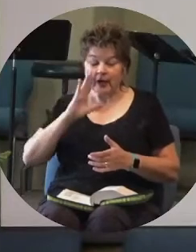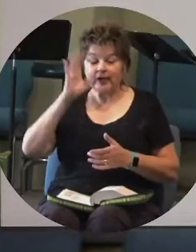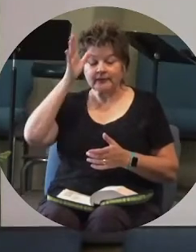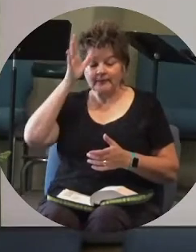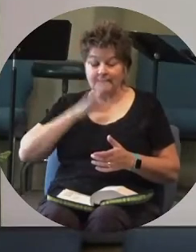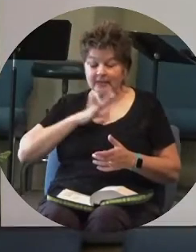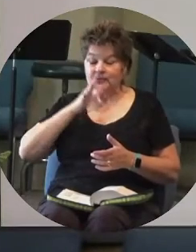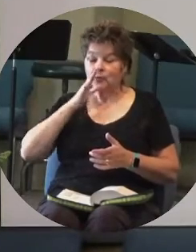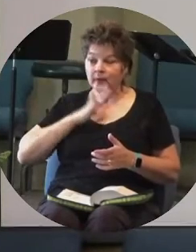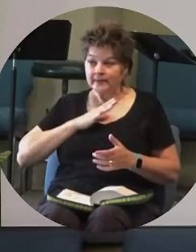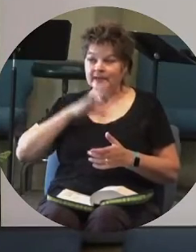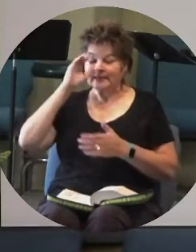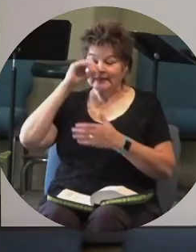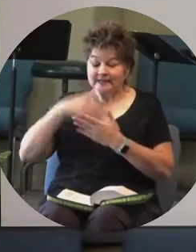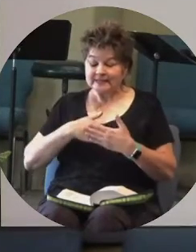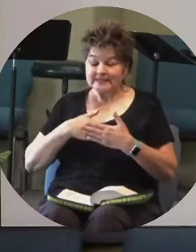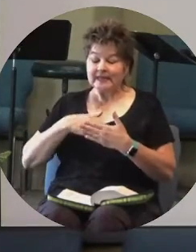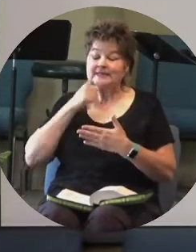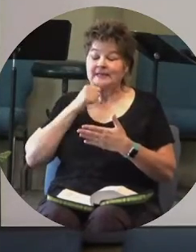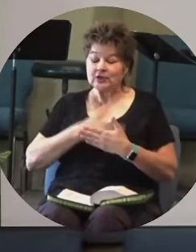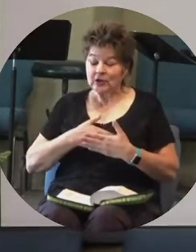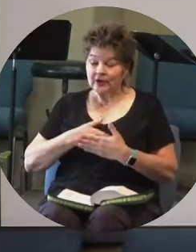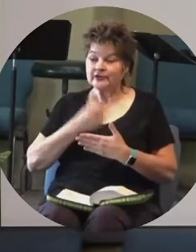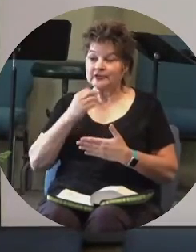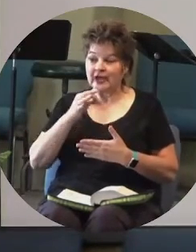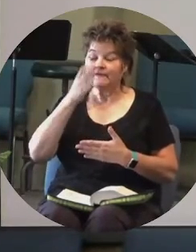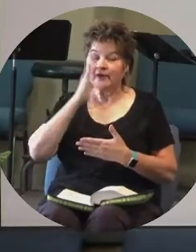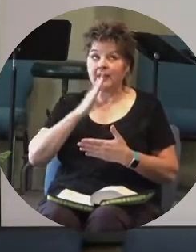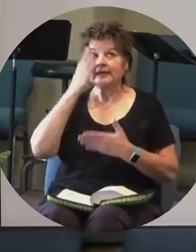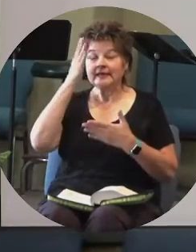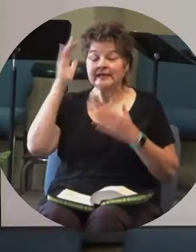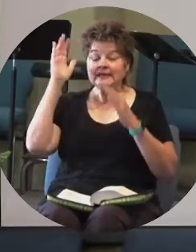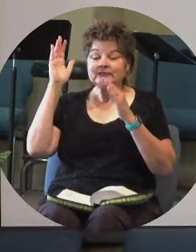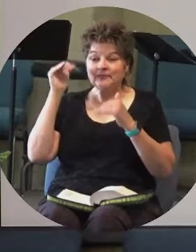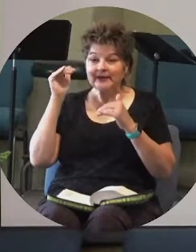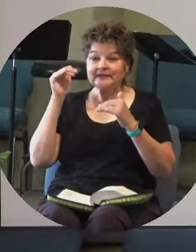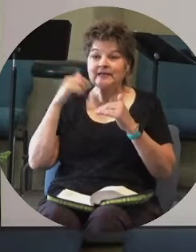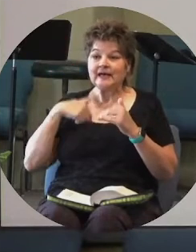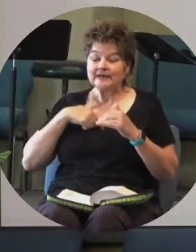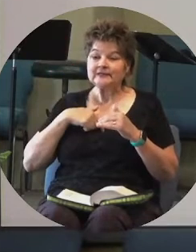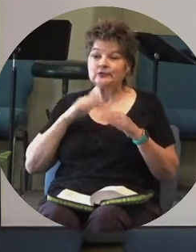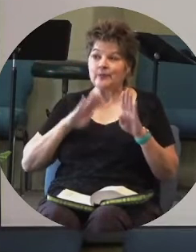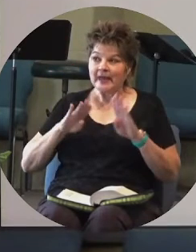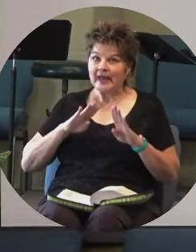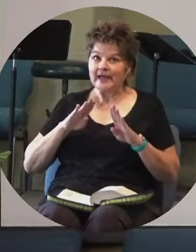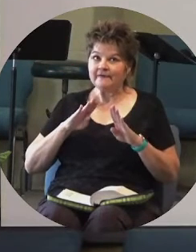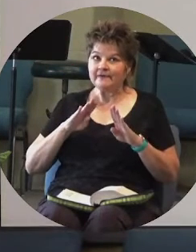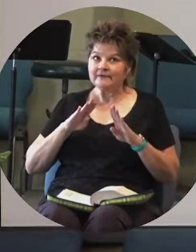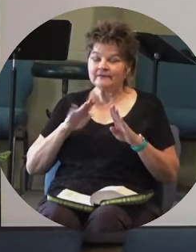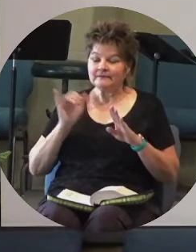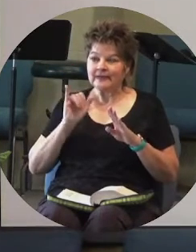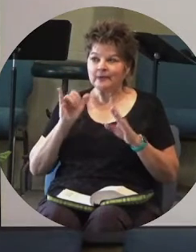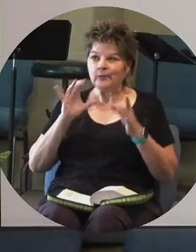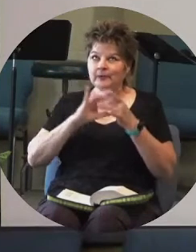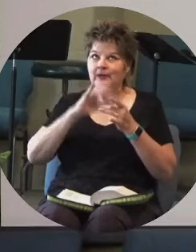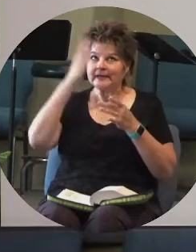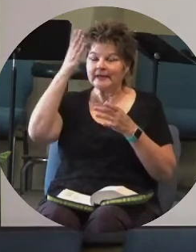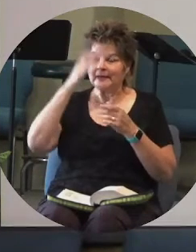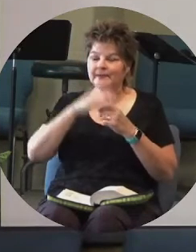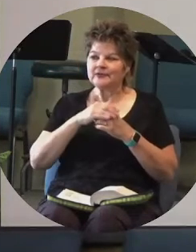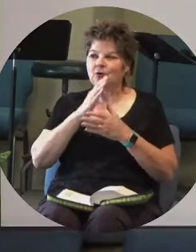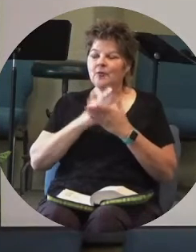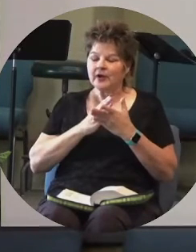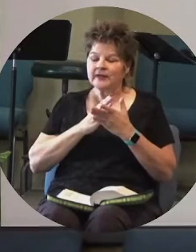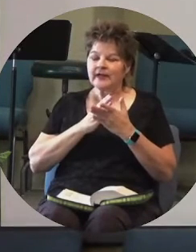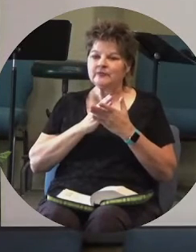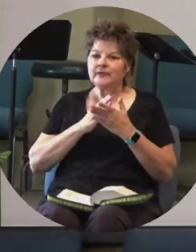sons and daughters of God. And he expects us to behave like we're his. And so part of that is being completely honest